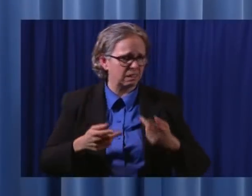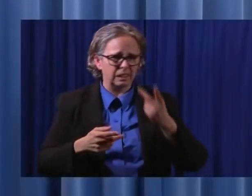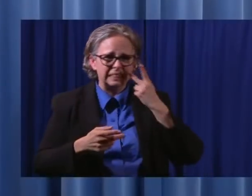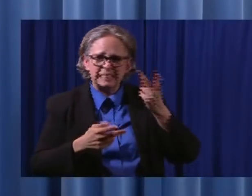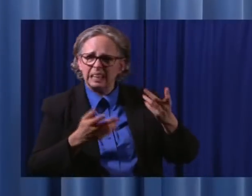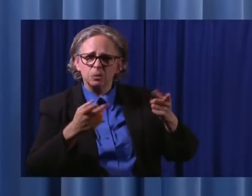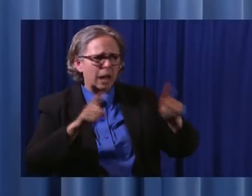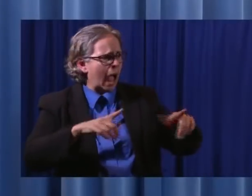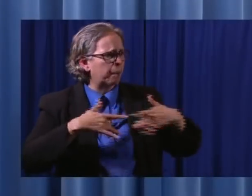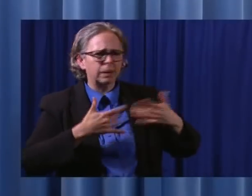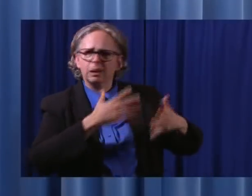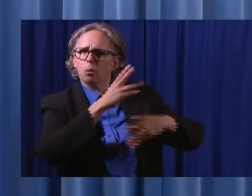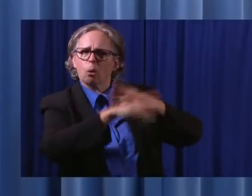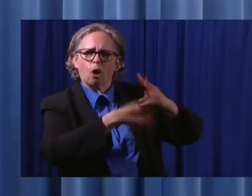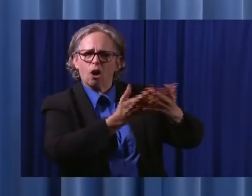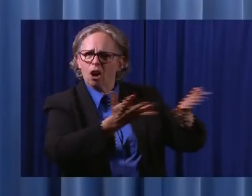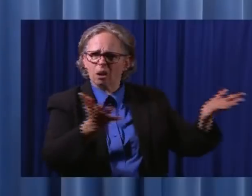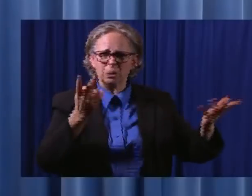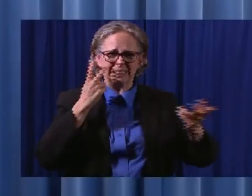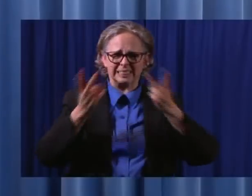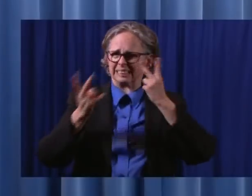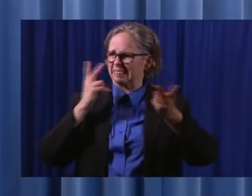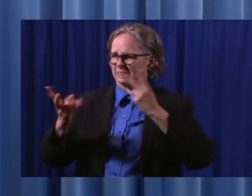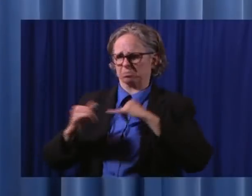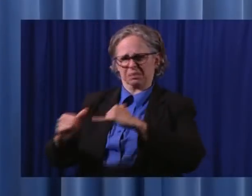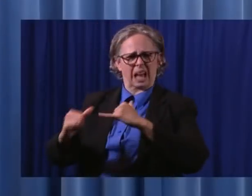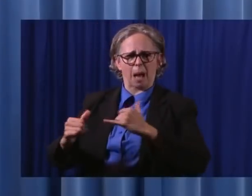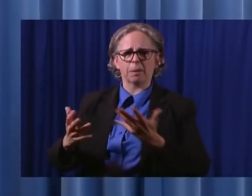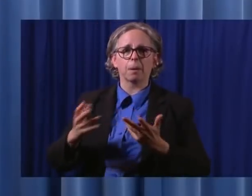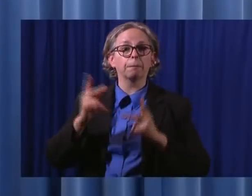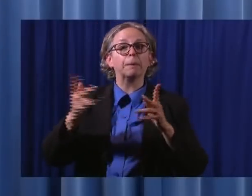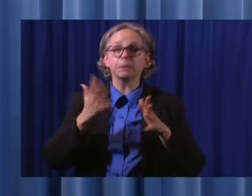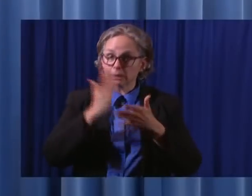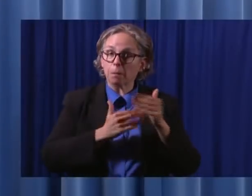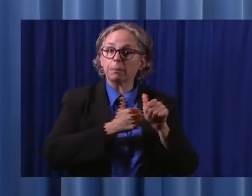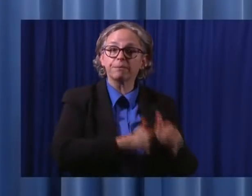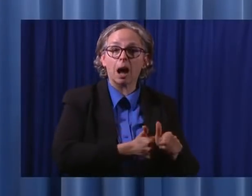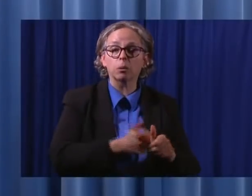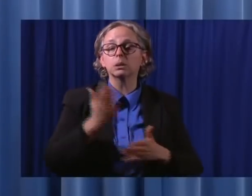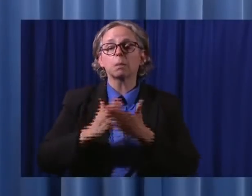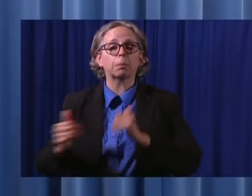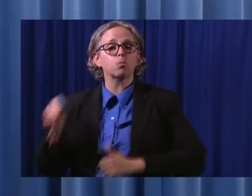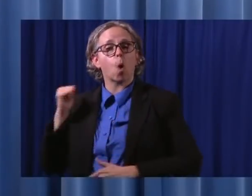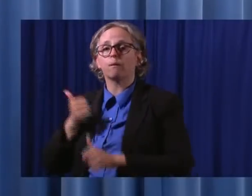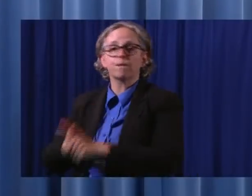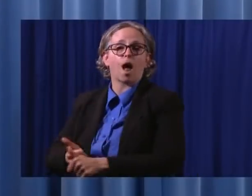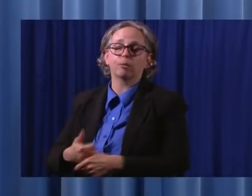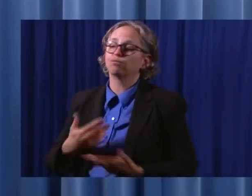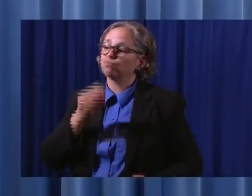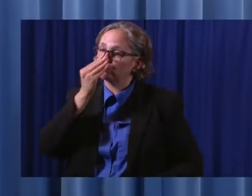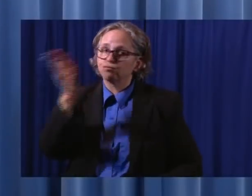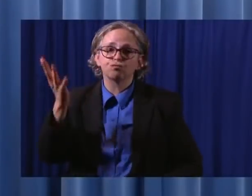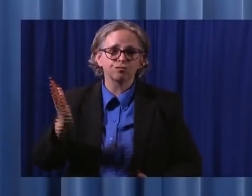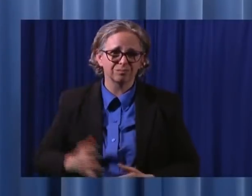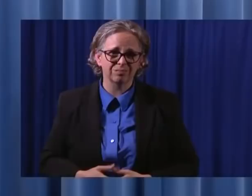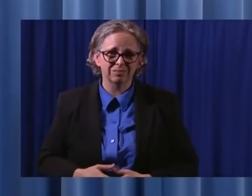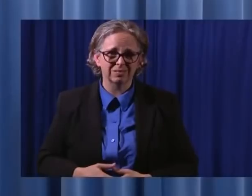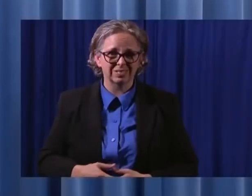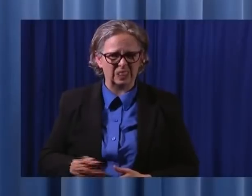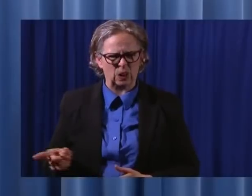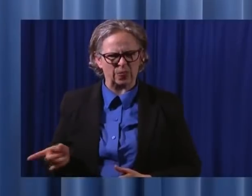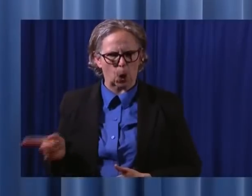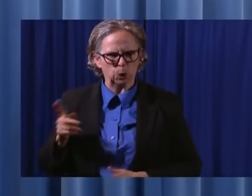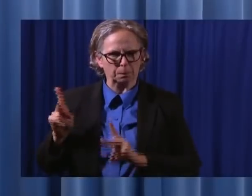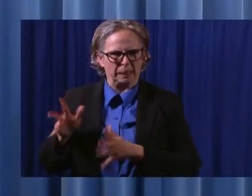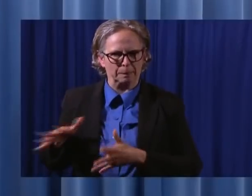course. So, look, some people are and some people aren't. And we just have to get more people to do it and fewer people not